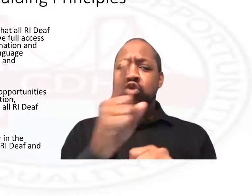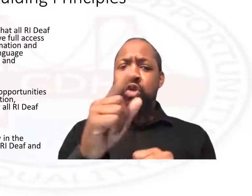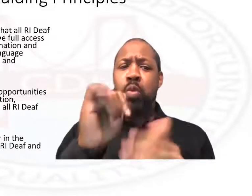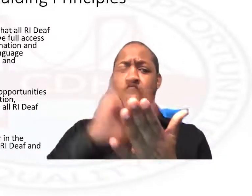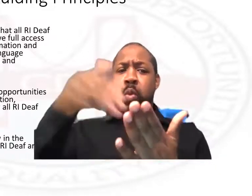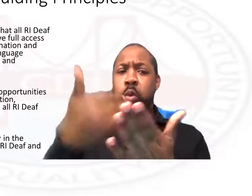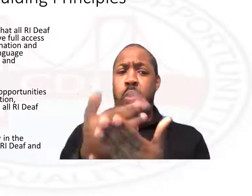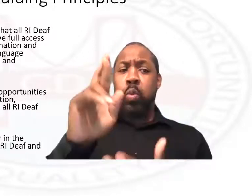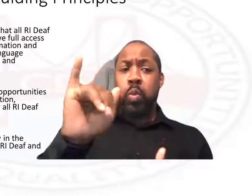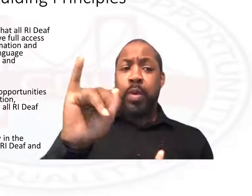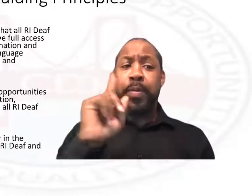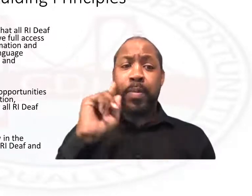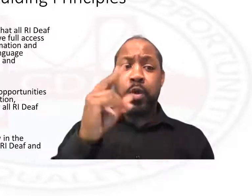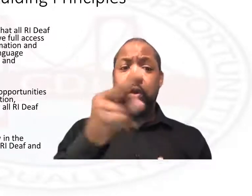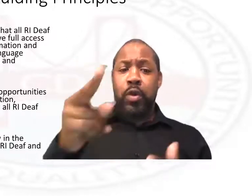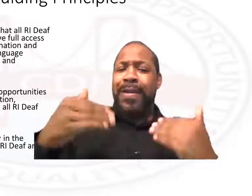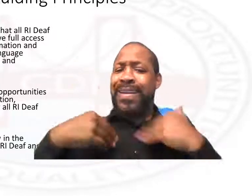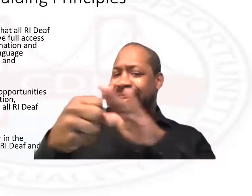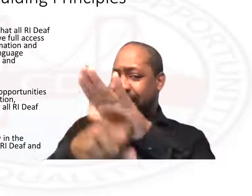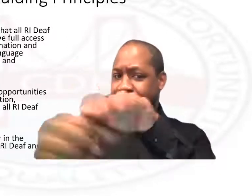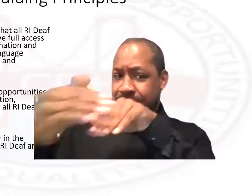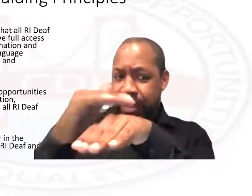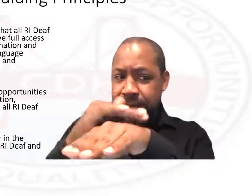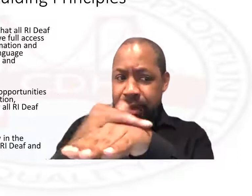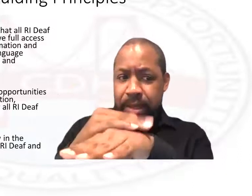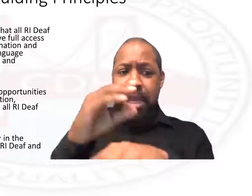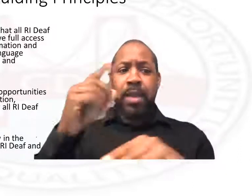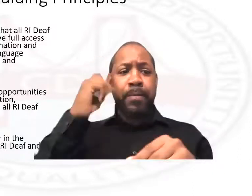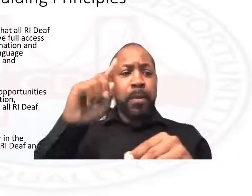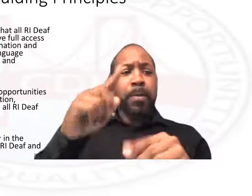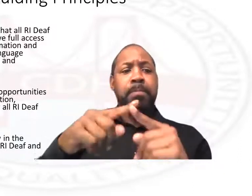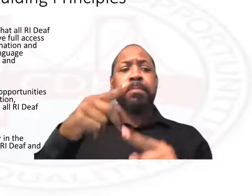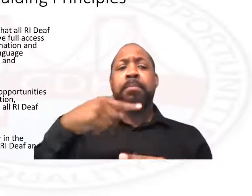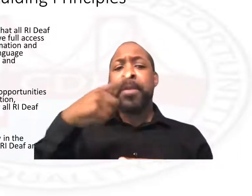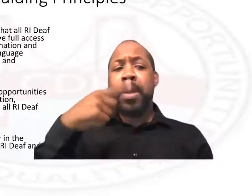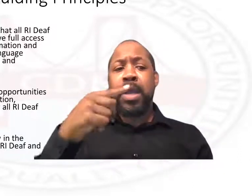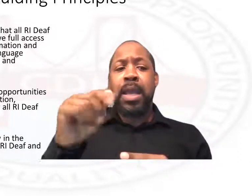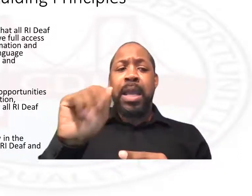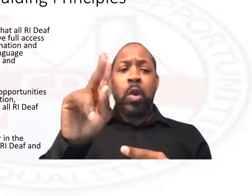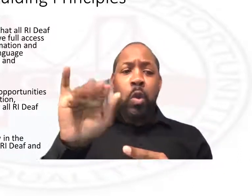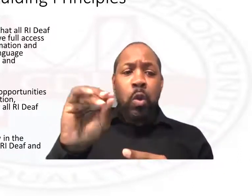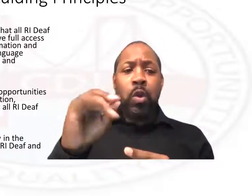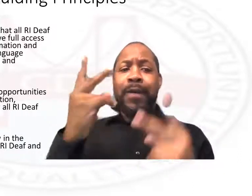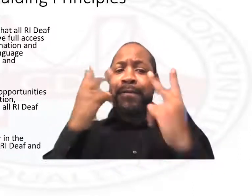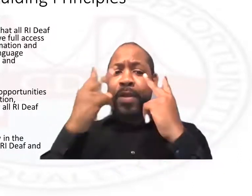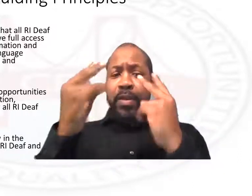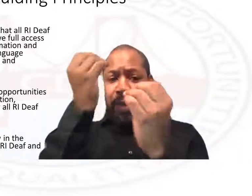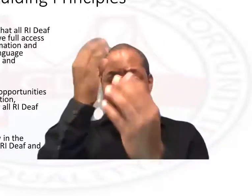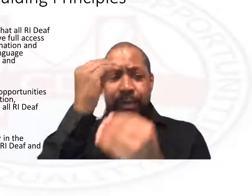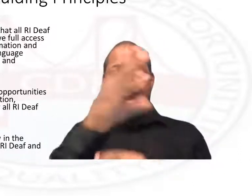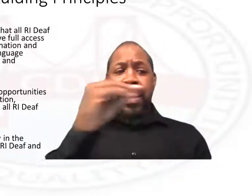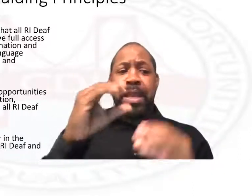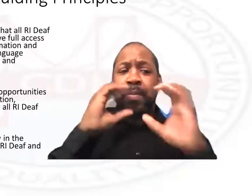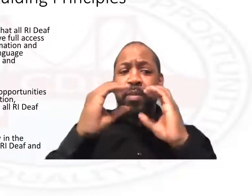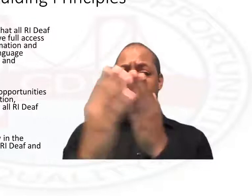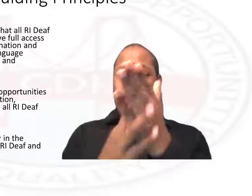to ensure opportunity and equality. So for communication, it's to ensure that all Rhode